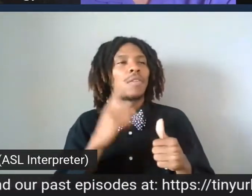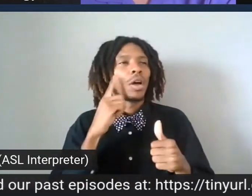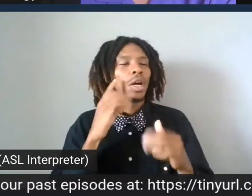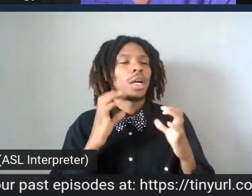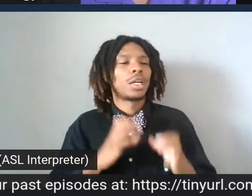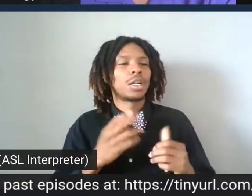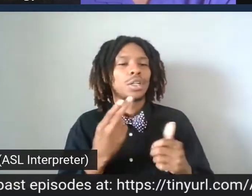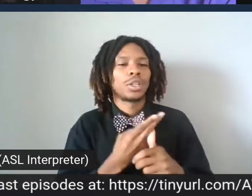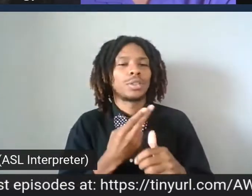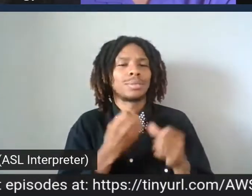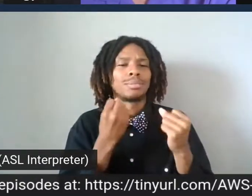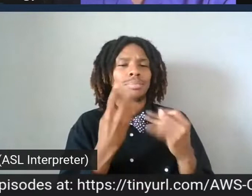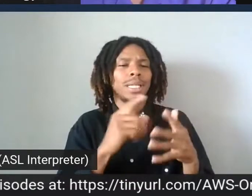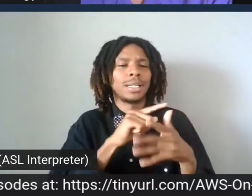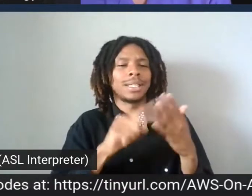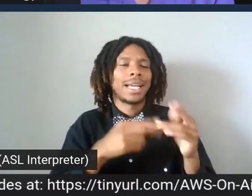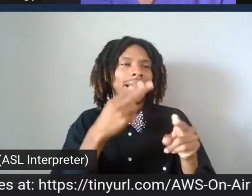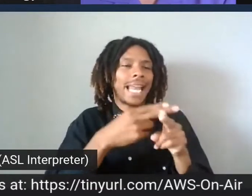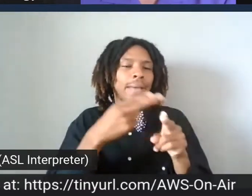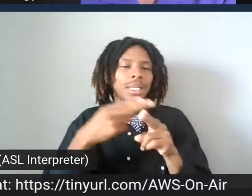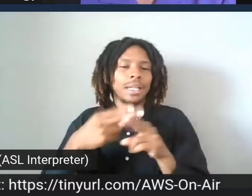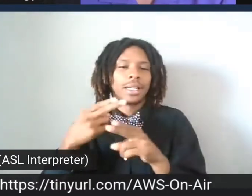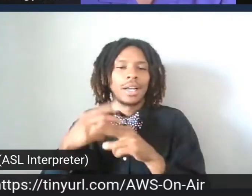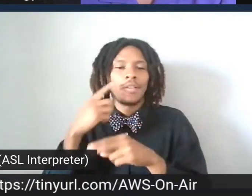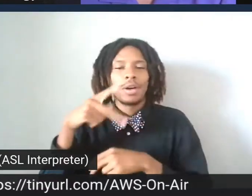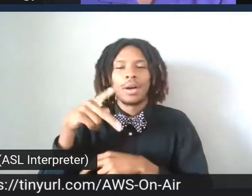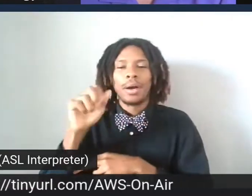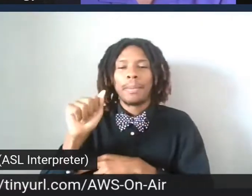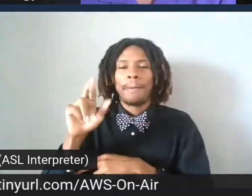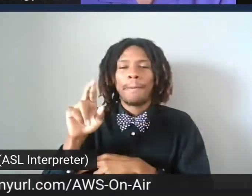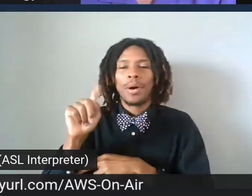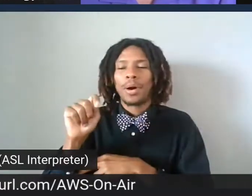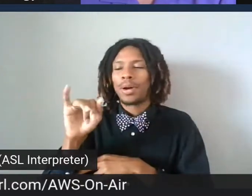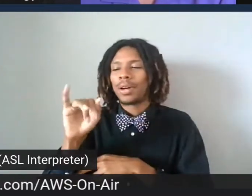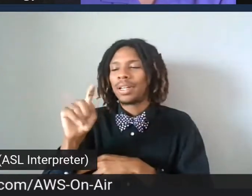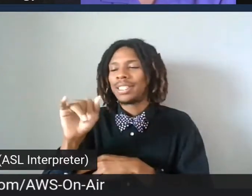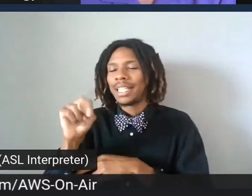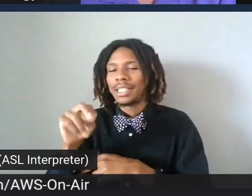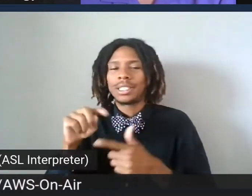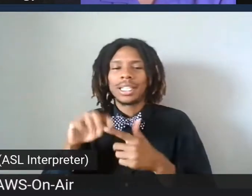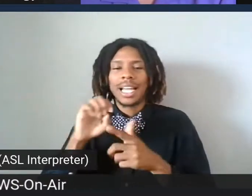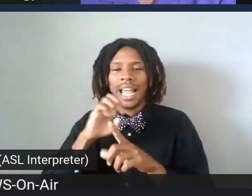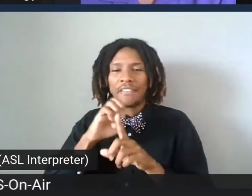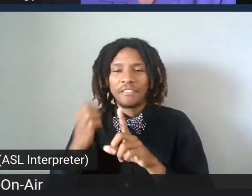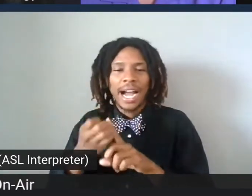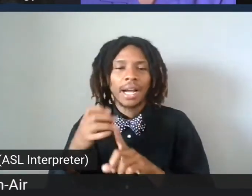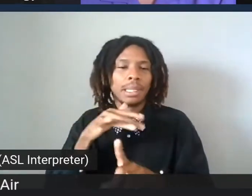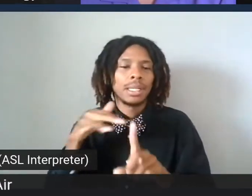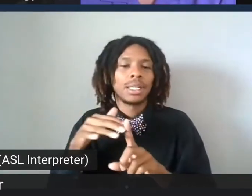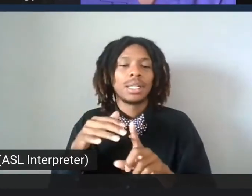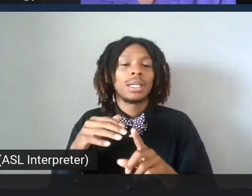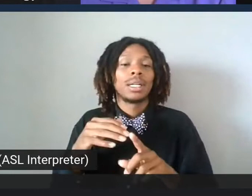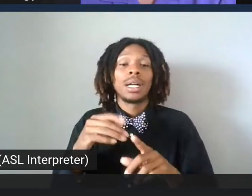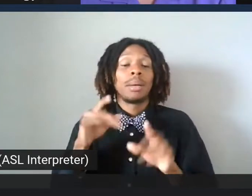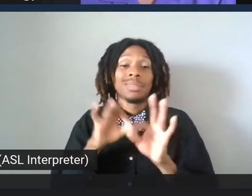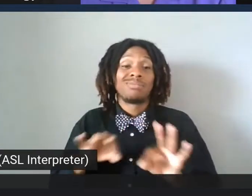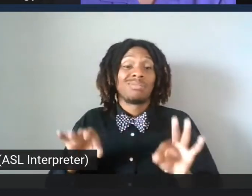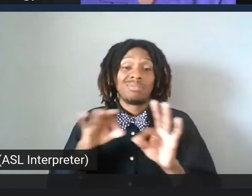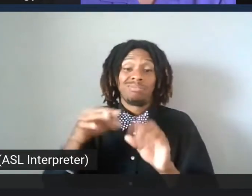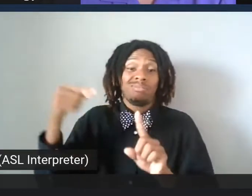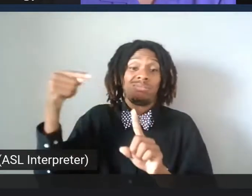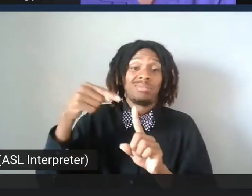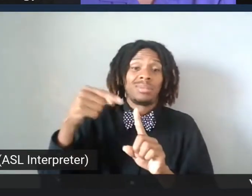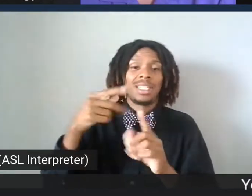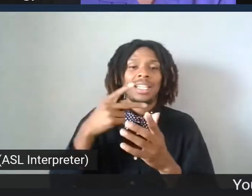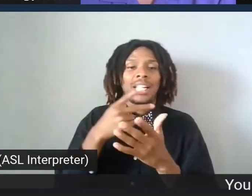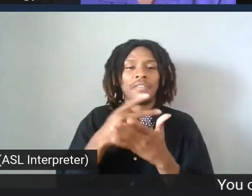use multiple names for partitions, environments, all of that. But what it essentially is it's a